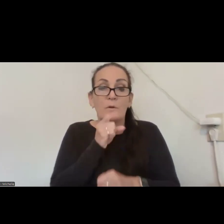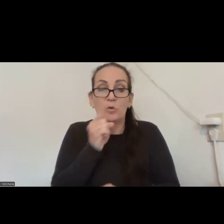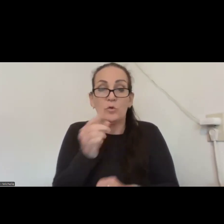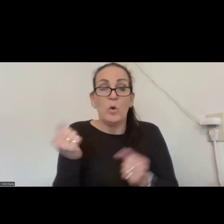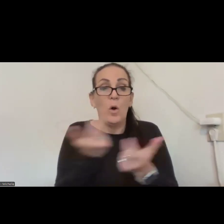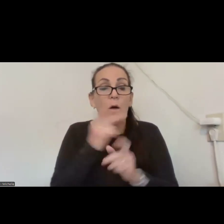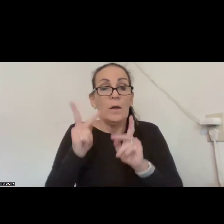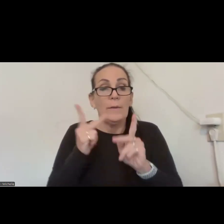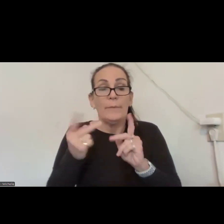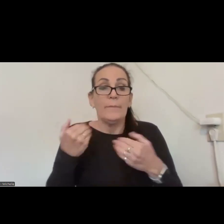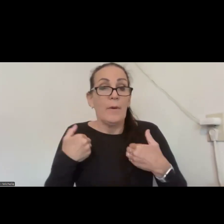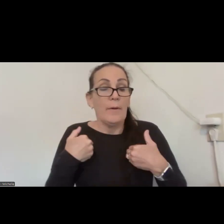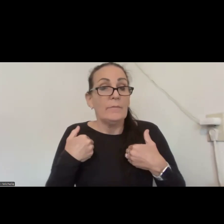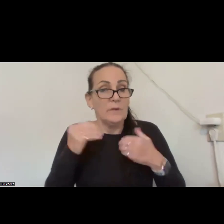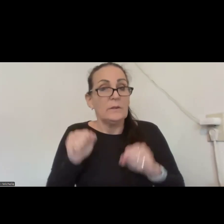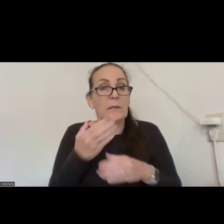We had some.